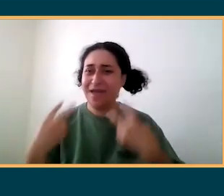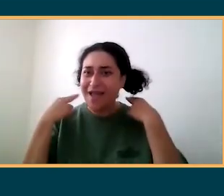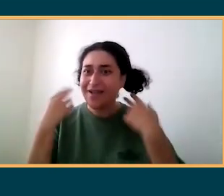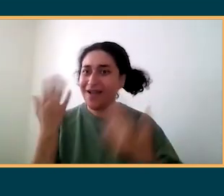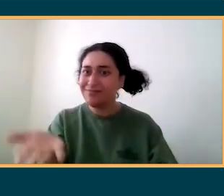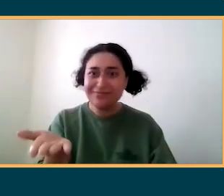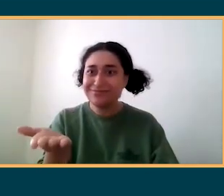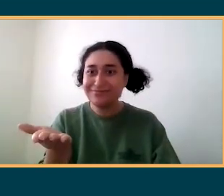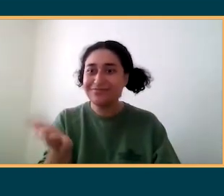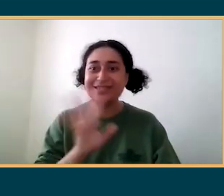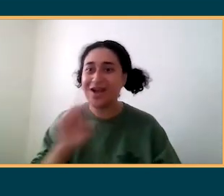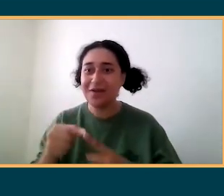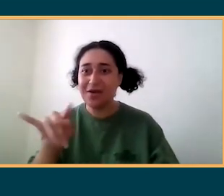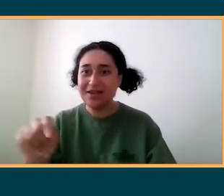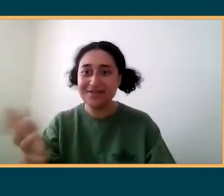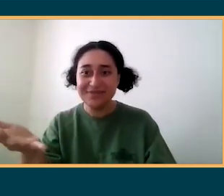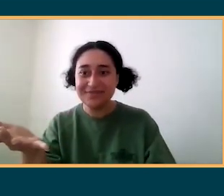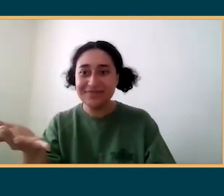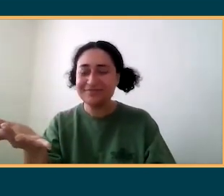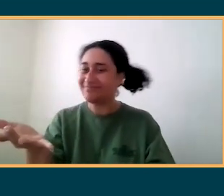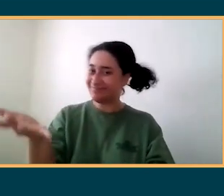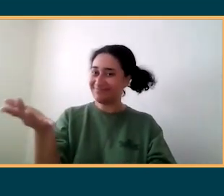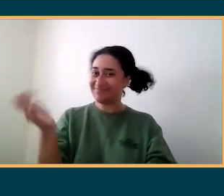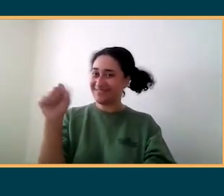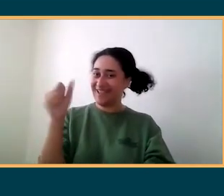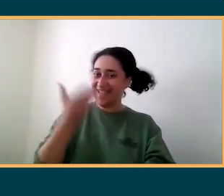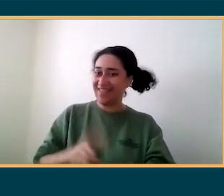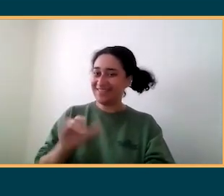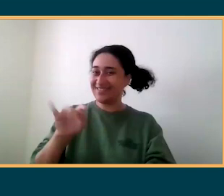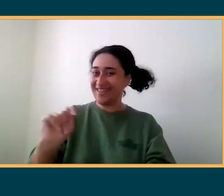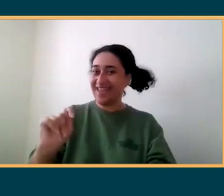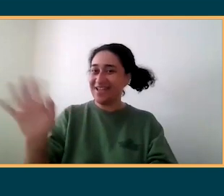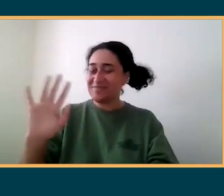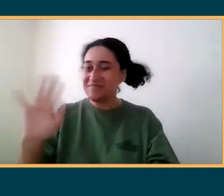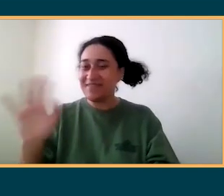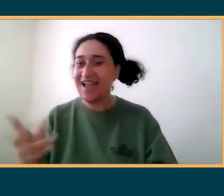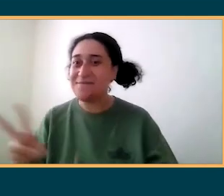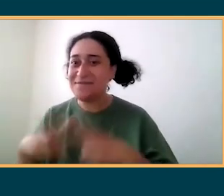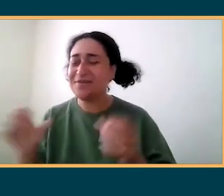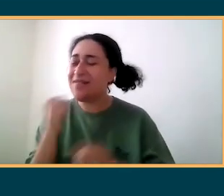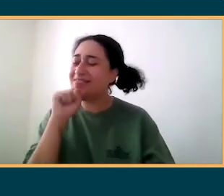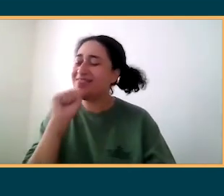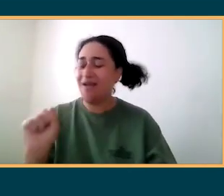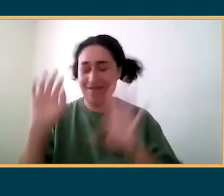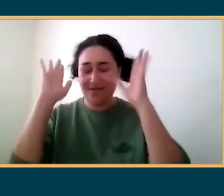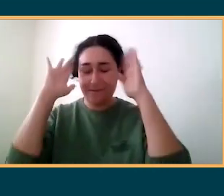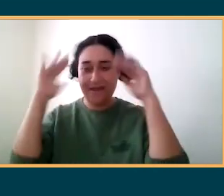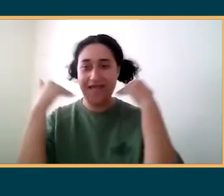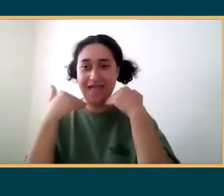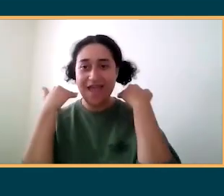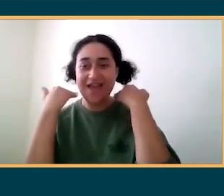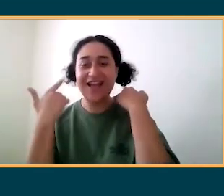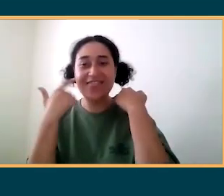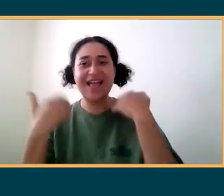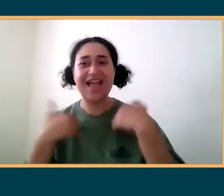it? Thank you. Yeah, this is Kate. Oh. I have very much been loving this hair. I think I have one more video about